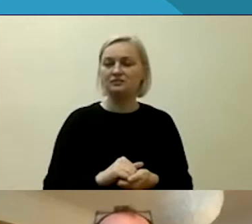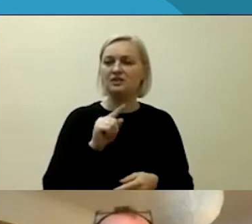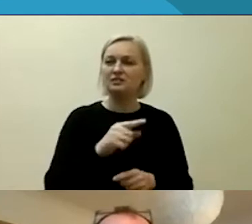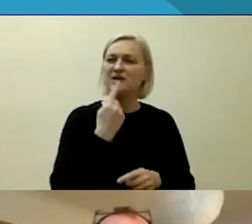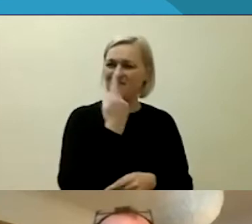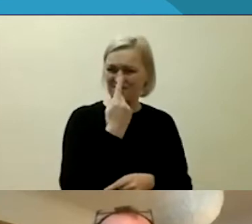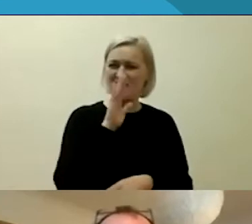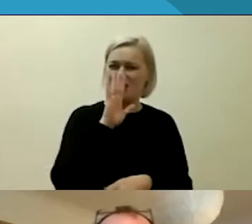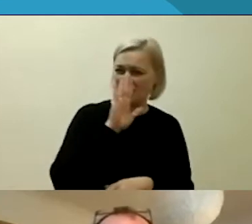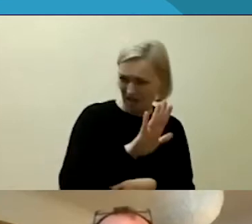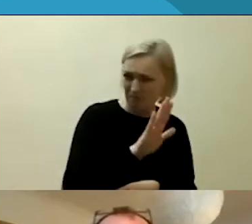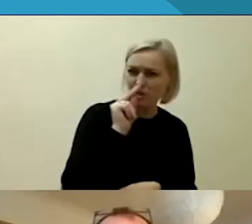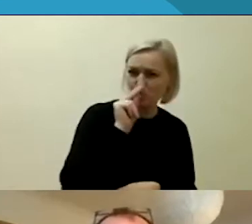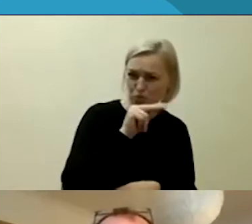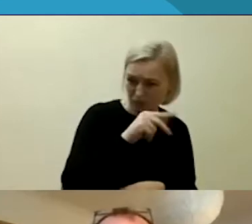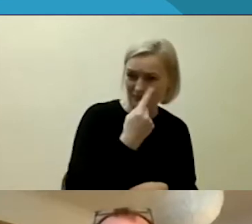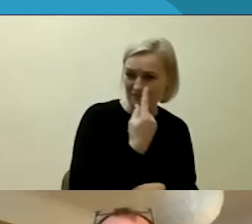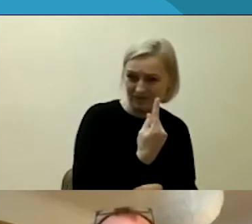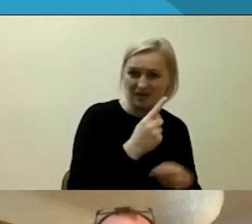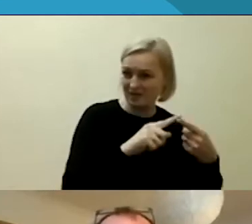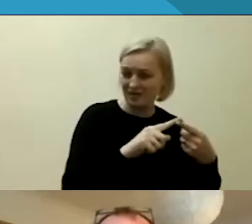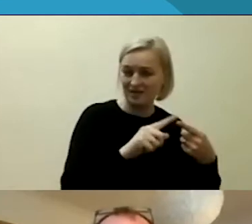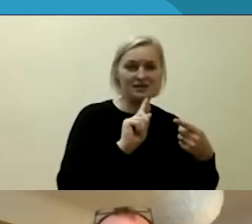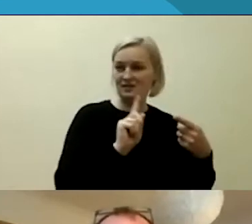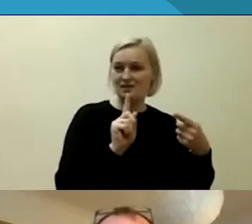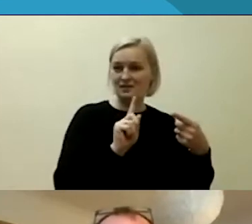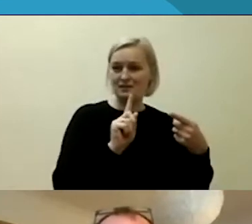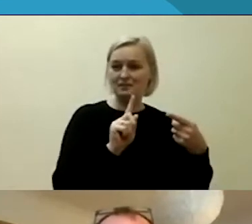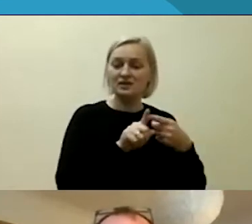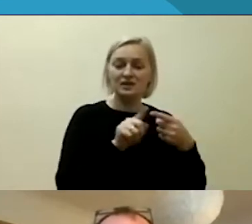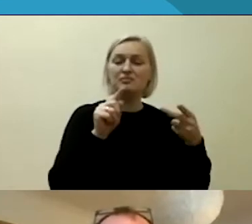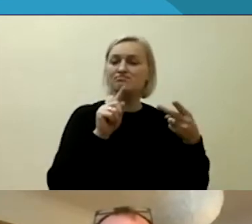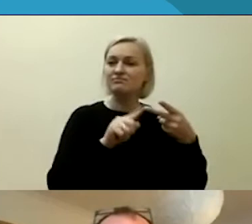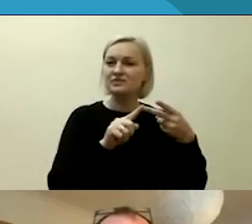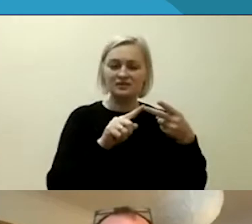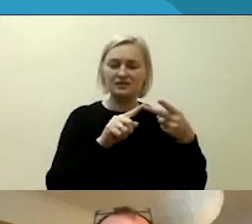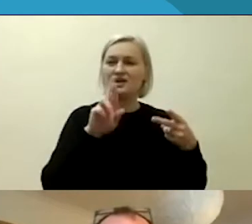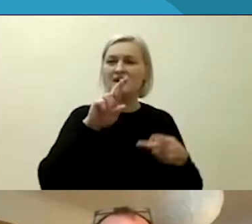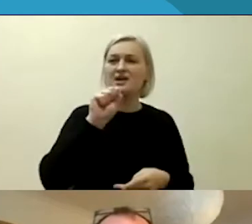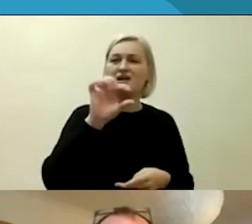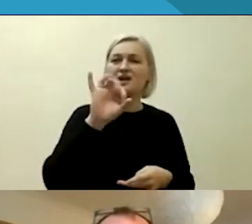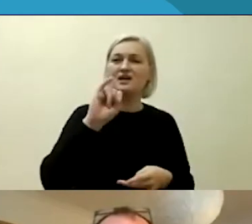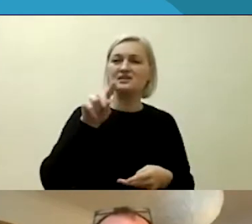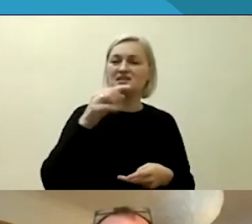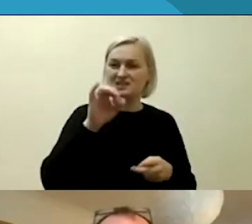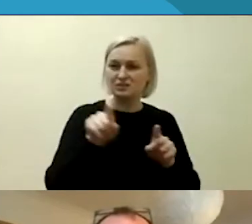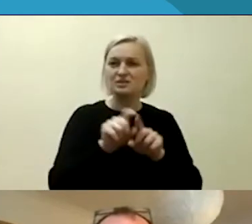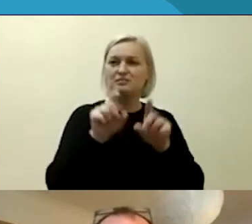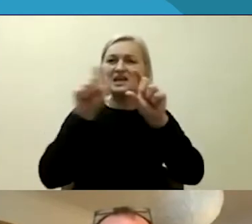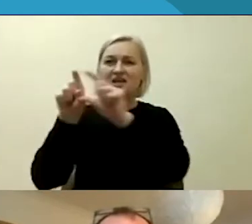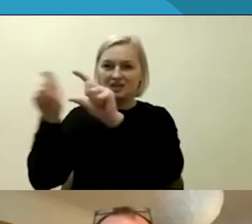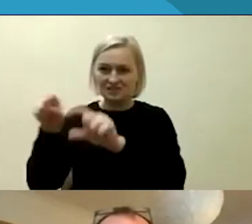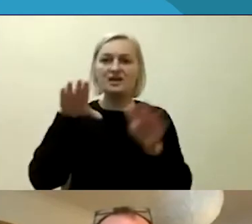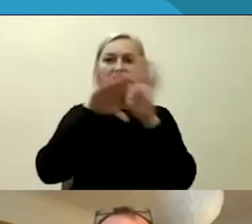structural and institutional dimensions of racism. And we believe that an analysis of racism and hate